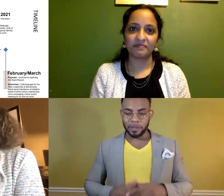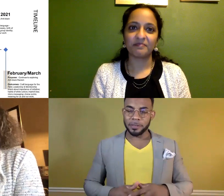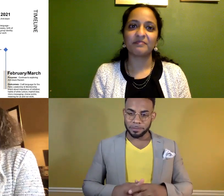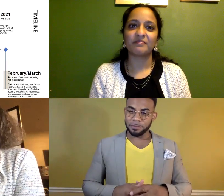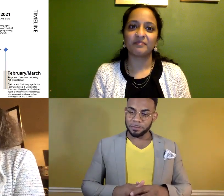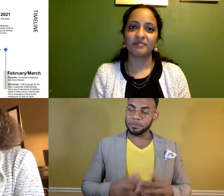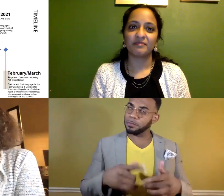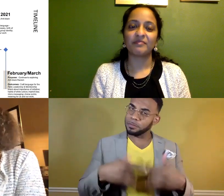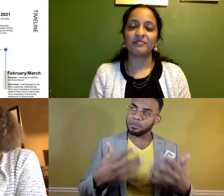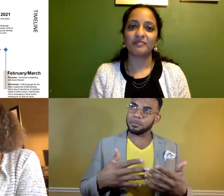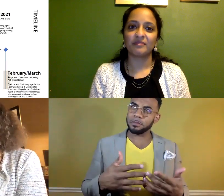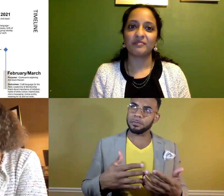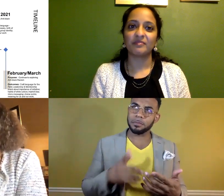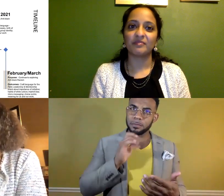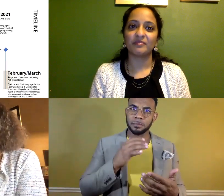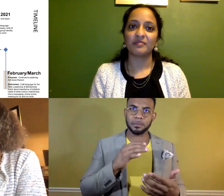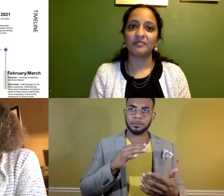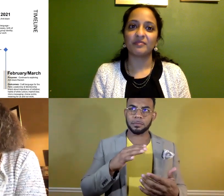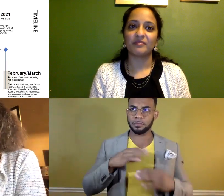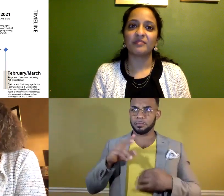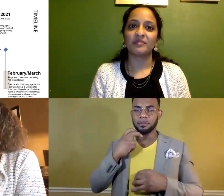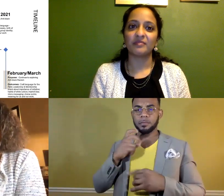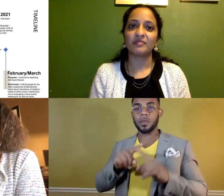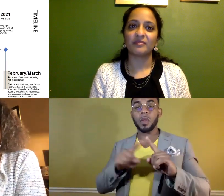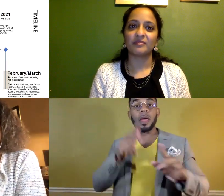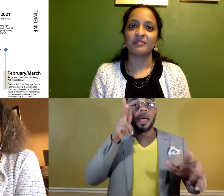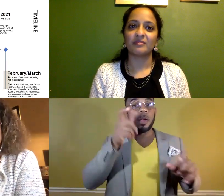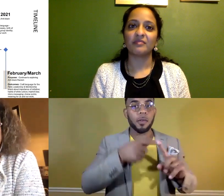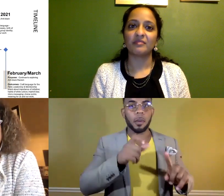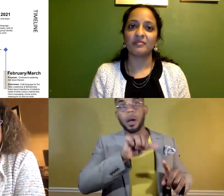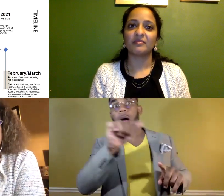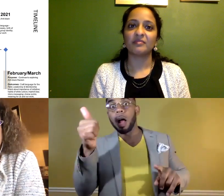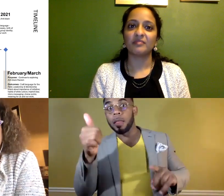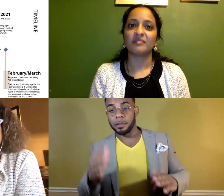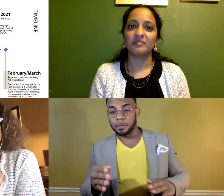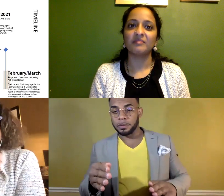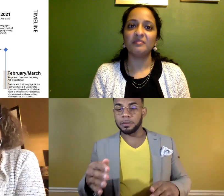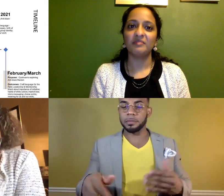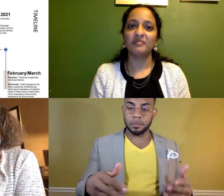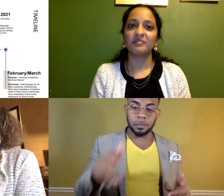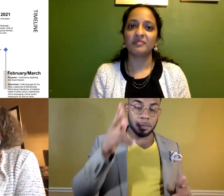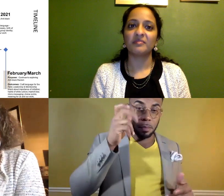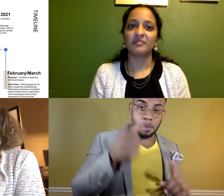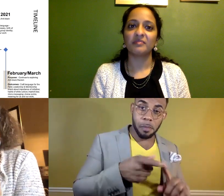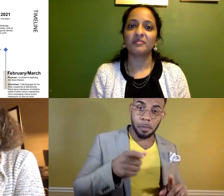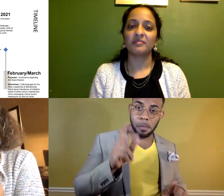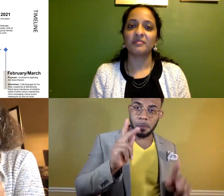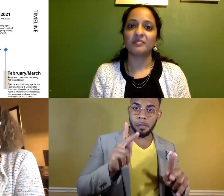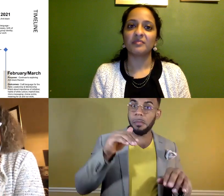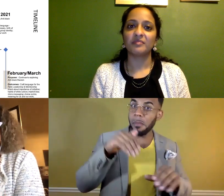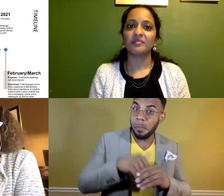right? To not just take their voices, but to also hear from others and to hear from the people